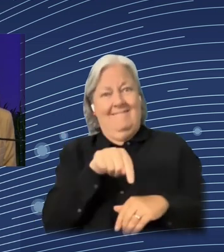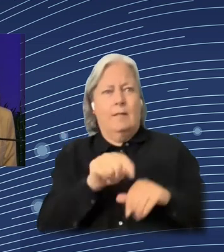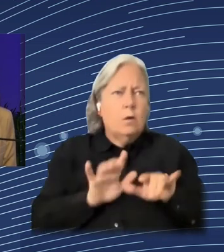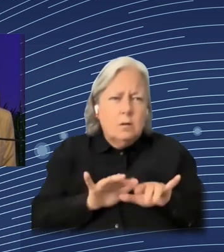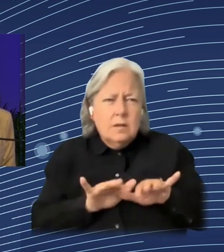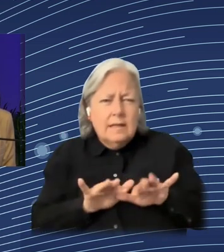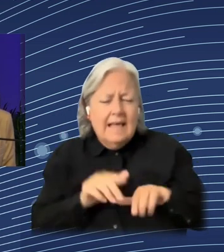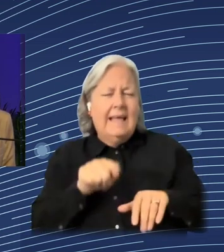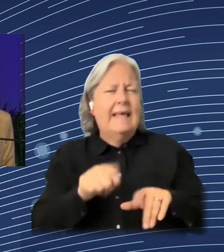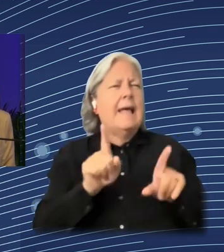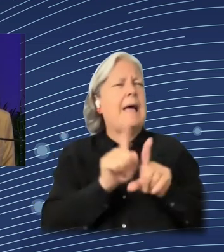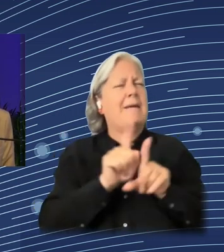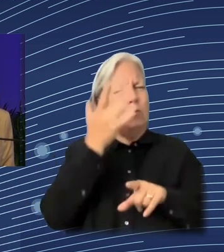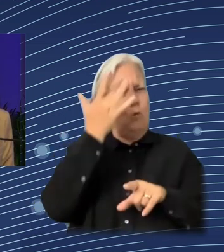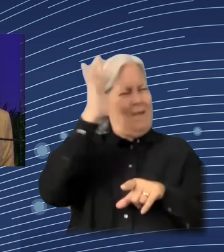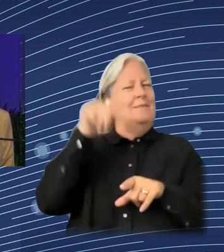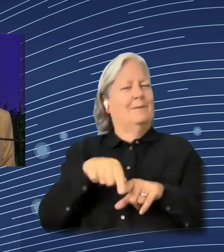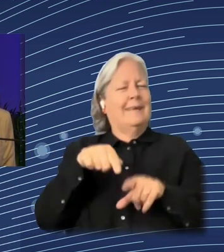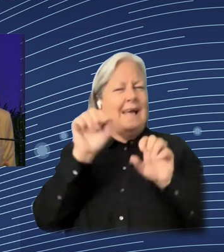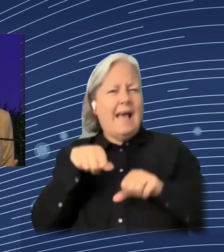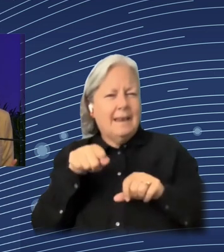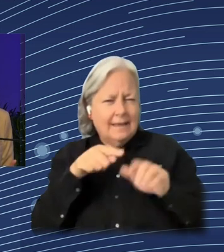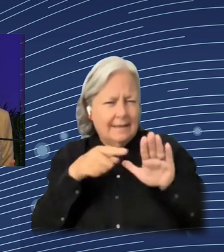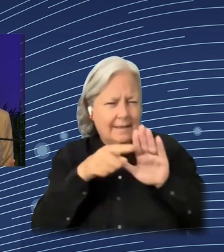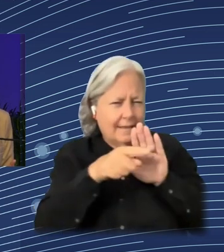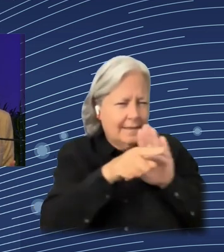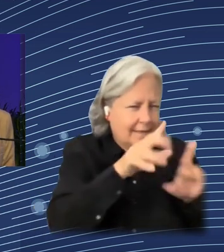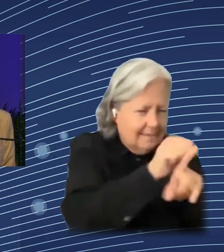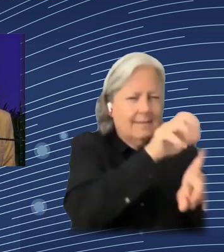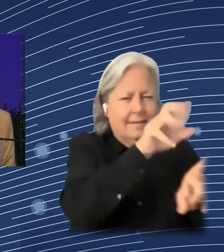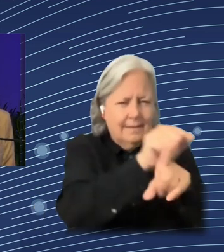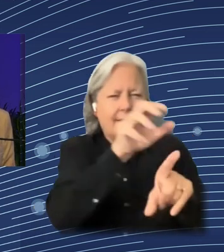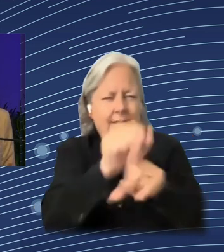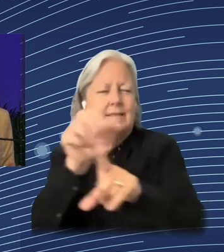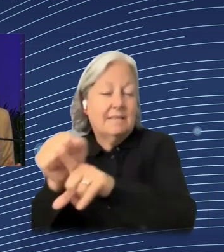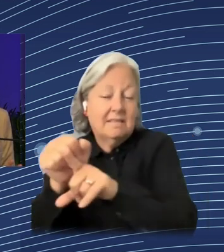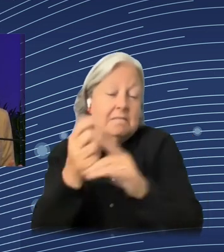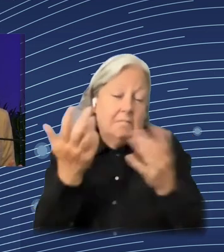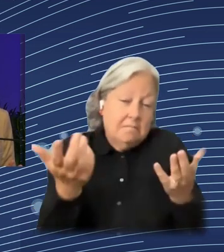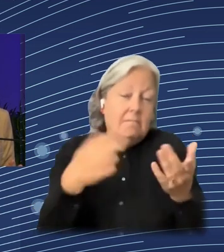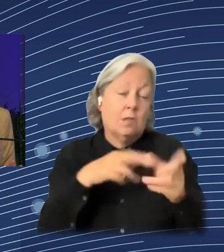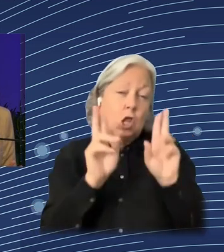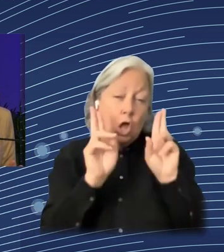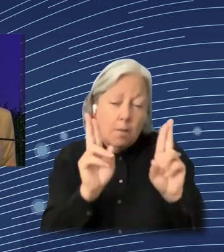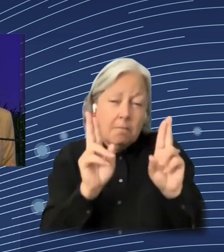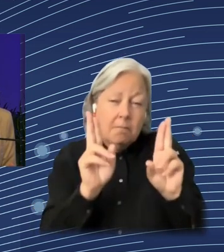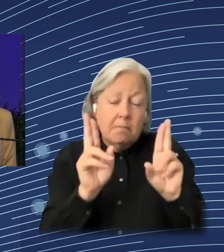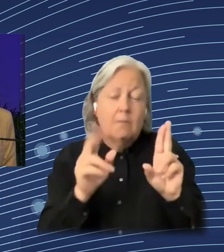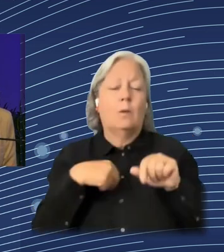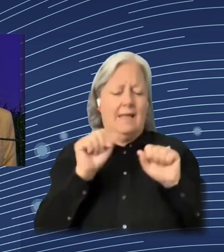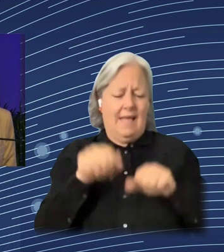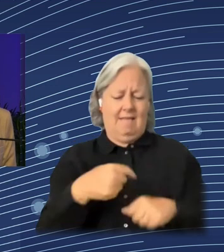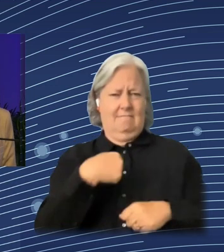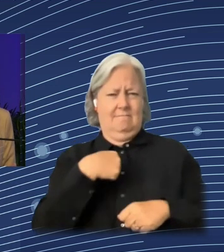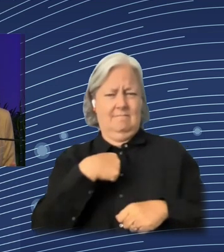intelligent. And in this way, we hope we will be able to orient the controls on